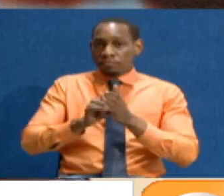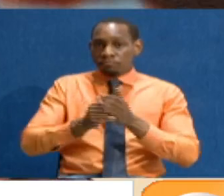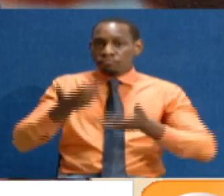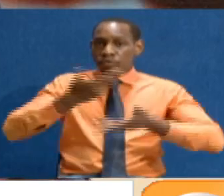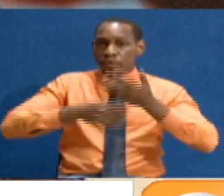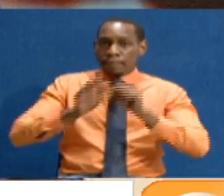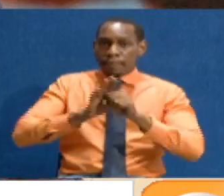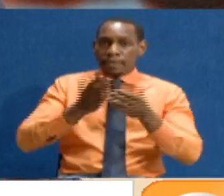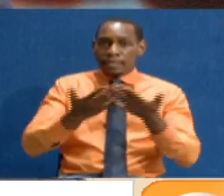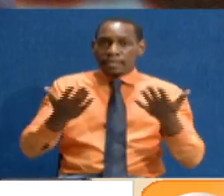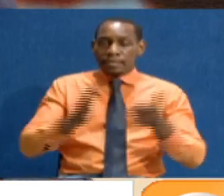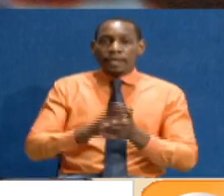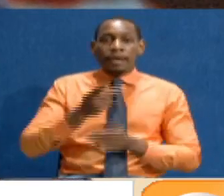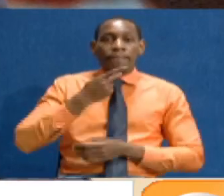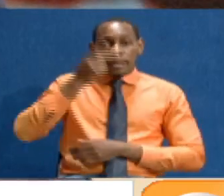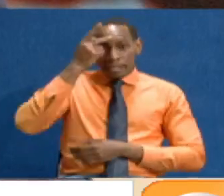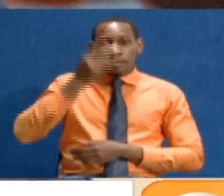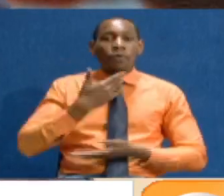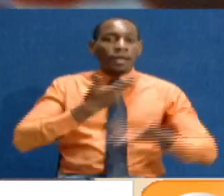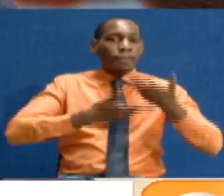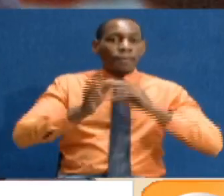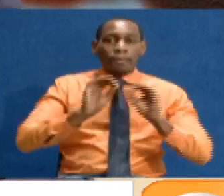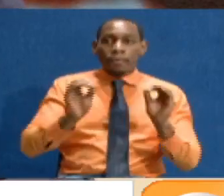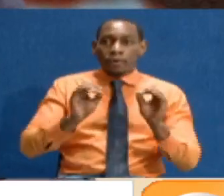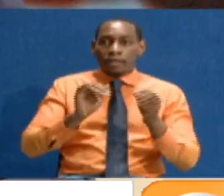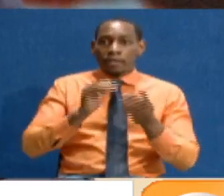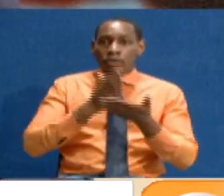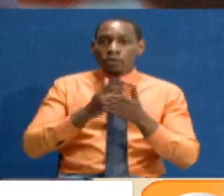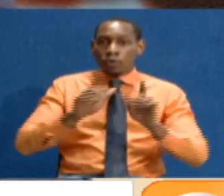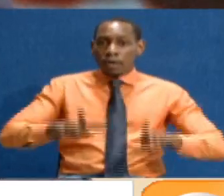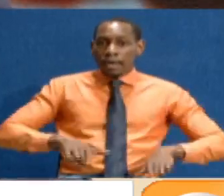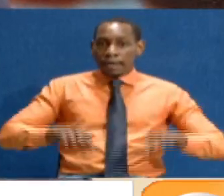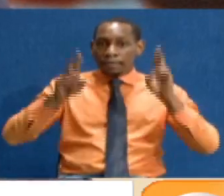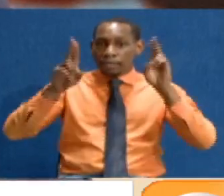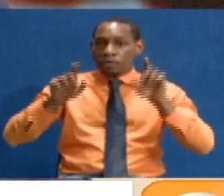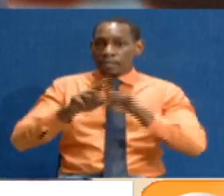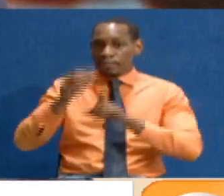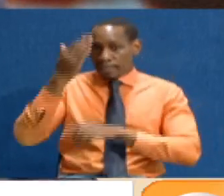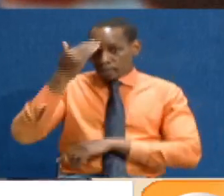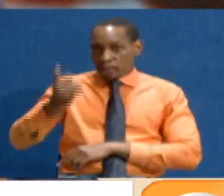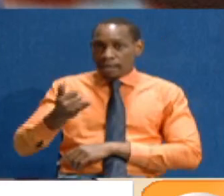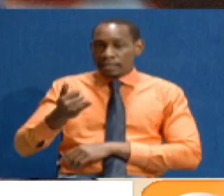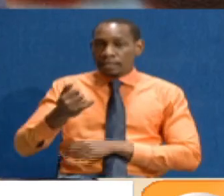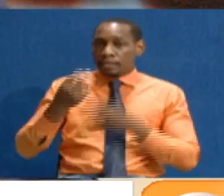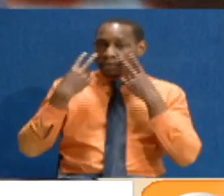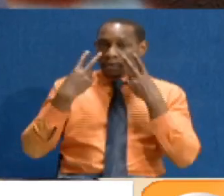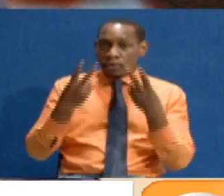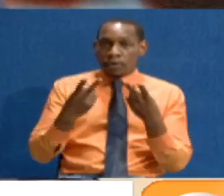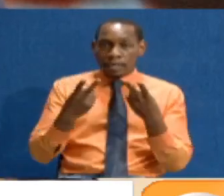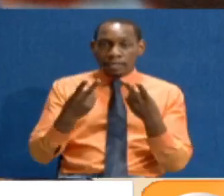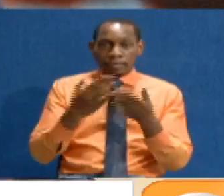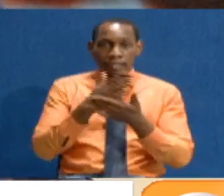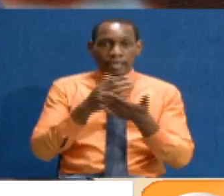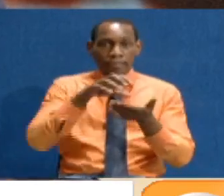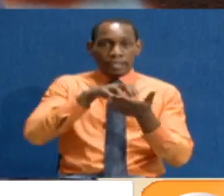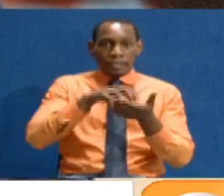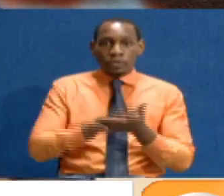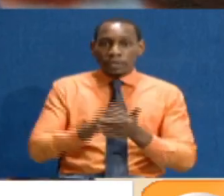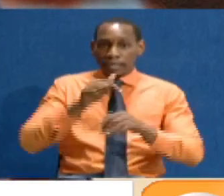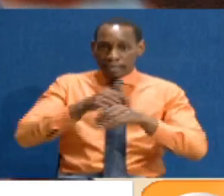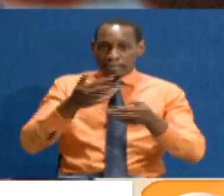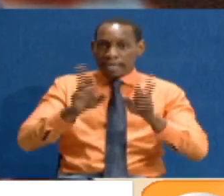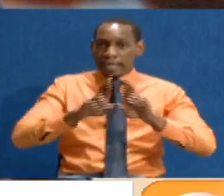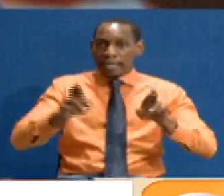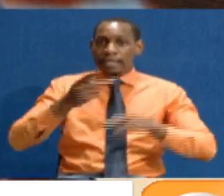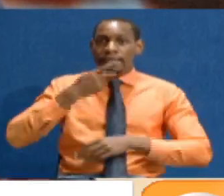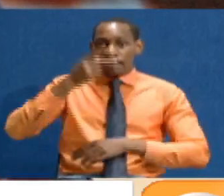Many parents don't want to talk to their kids about these real life issues, and that's why we are finding such things happening. It's come a time when